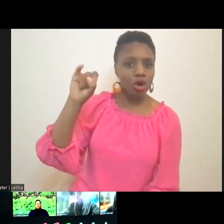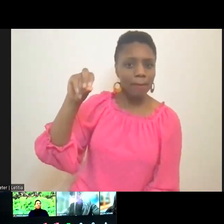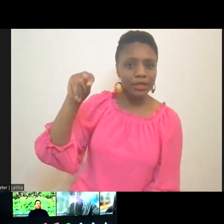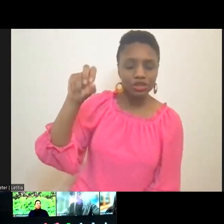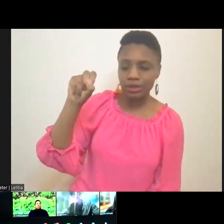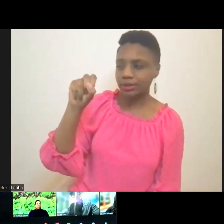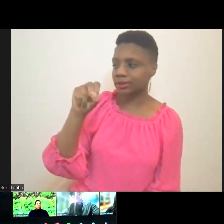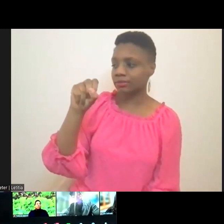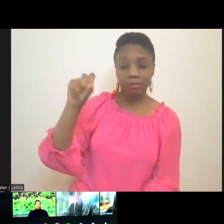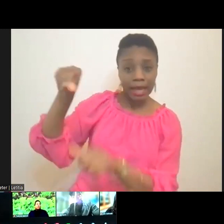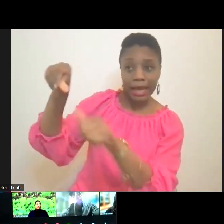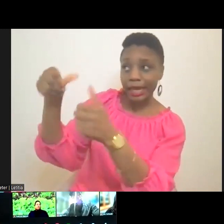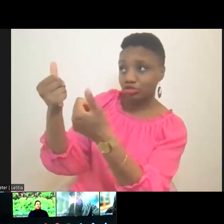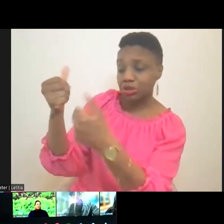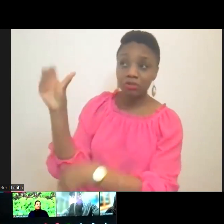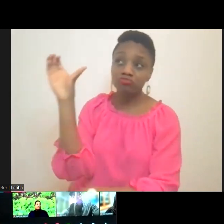agencies,